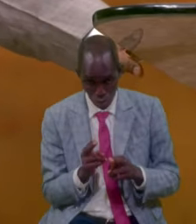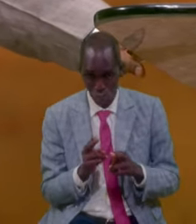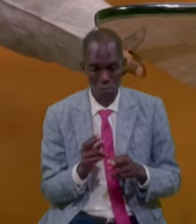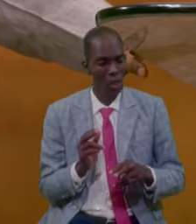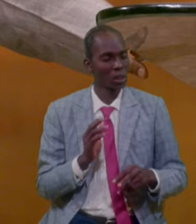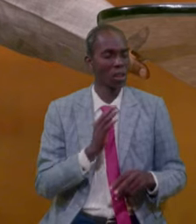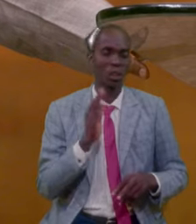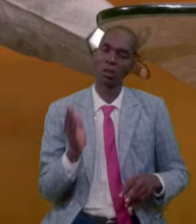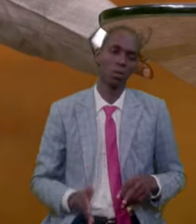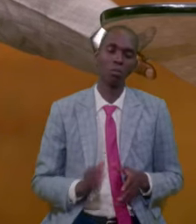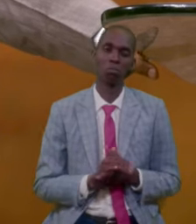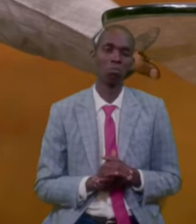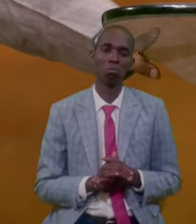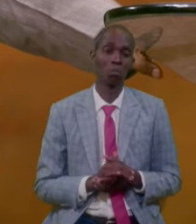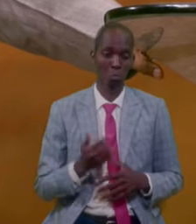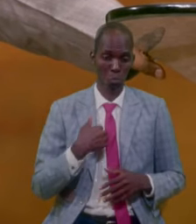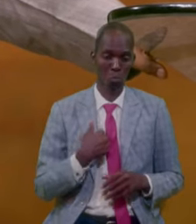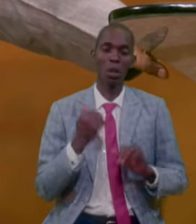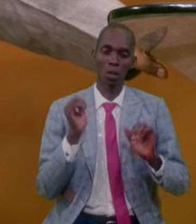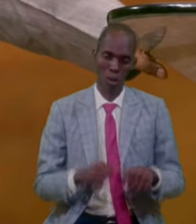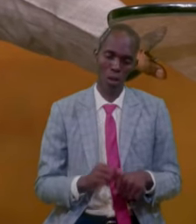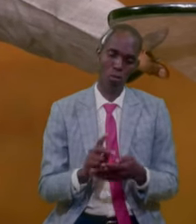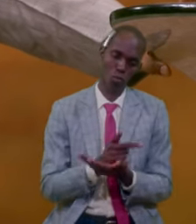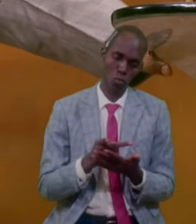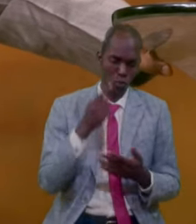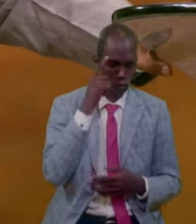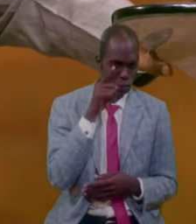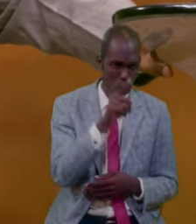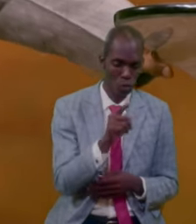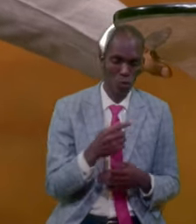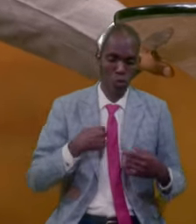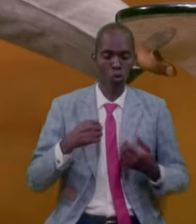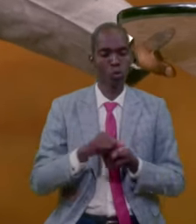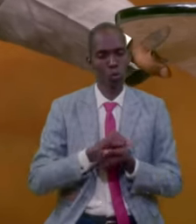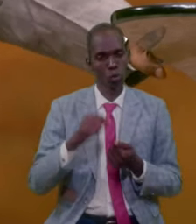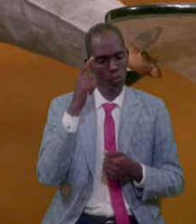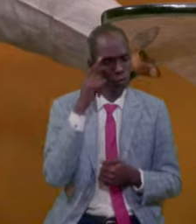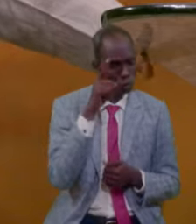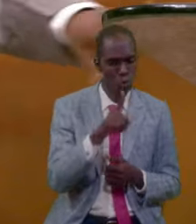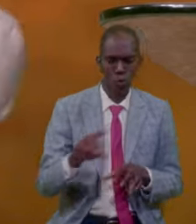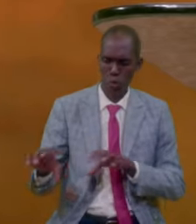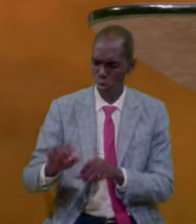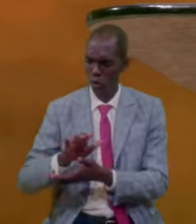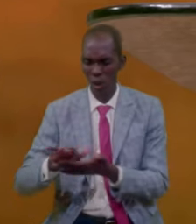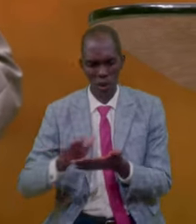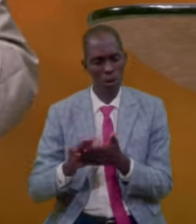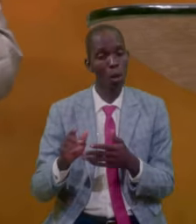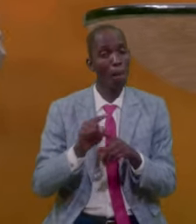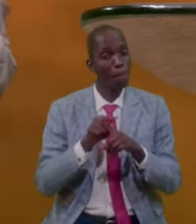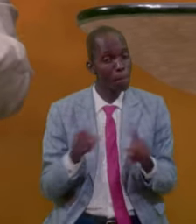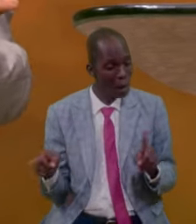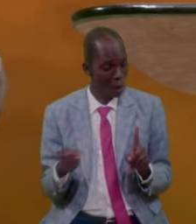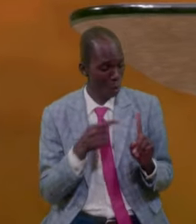food. I'll wash your clothes. I'll do everything, only that. What kind